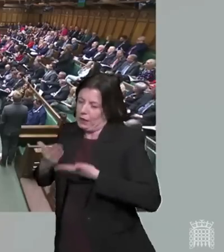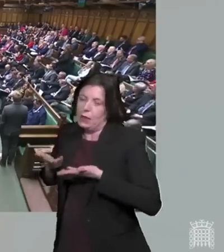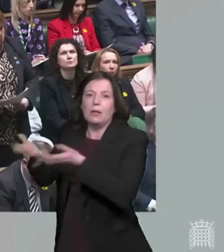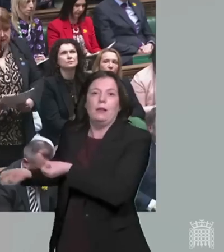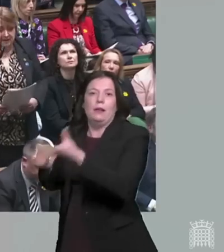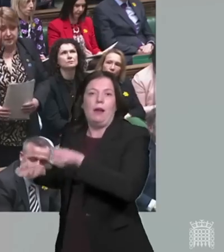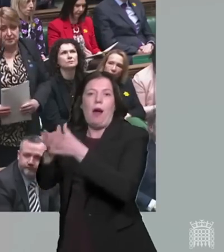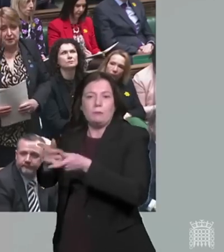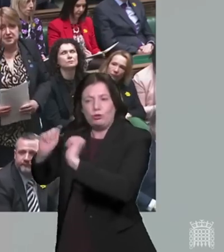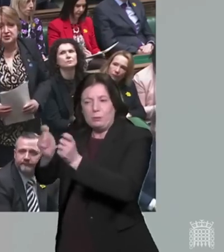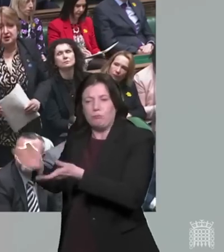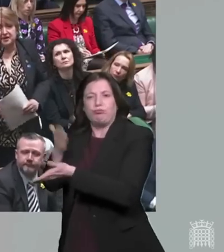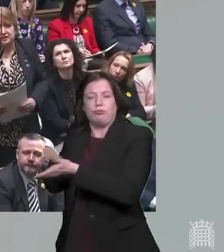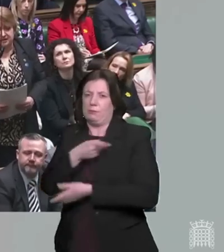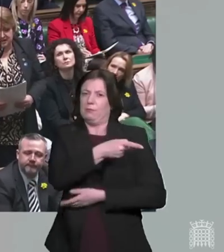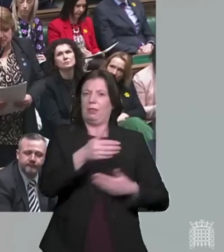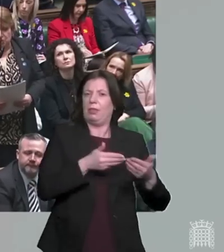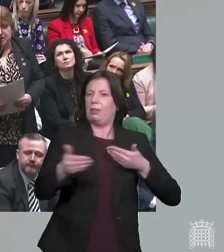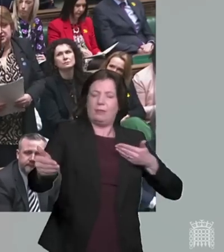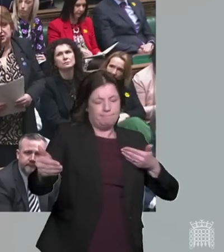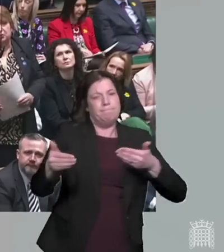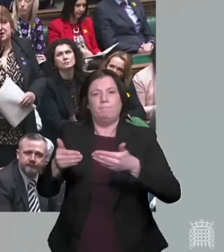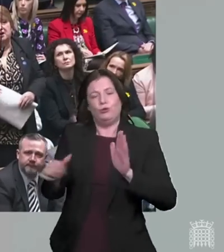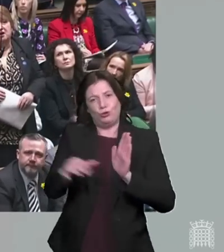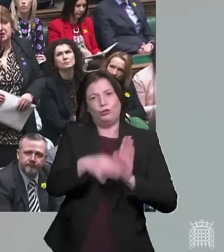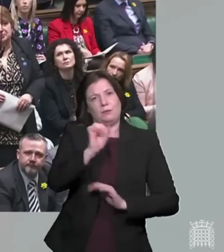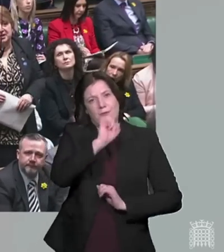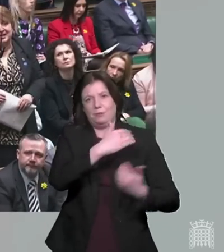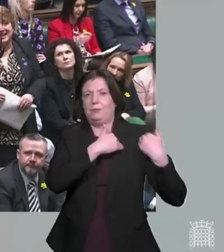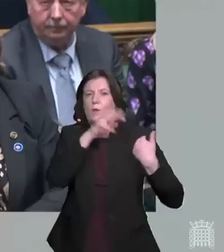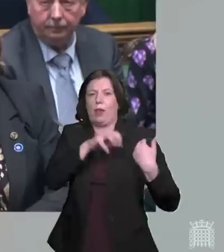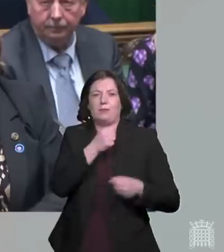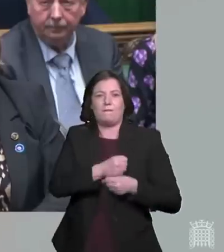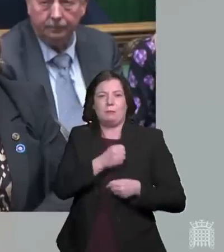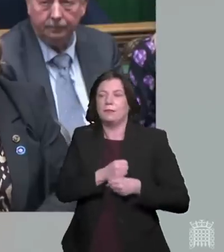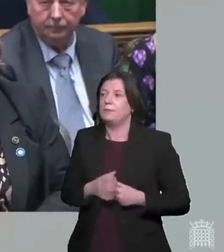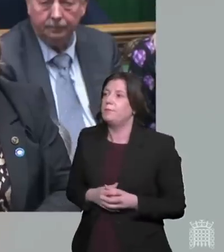Thank you, Mr. Speaker. A recent survey I did in Edinburgh West showed that a heartbreaking